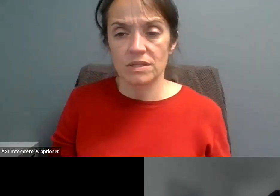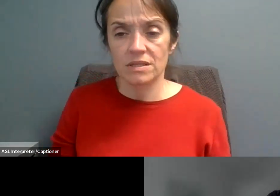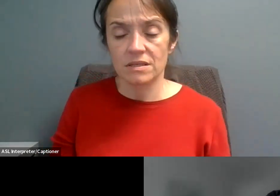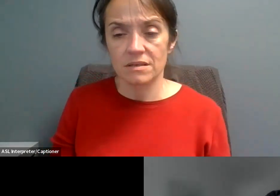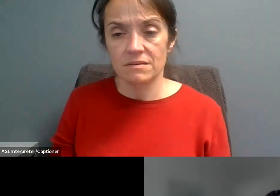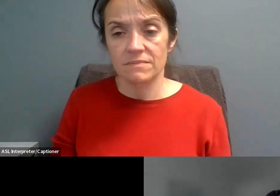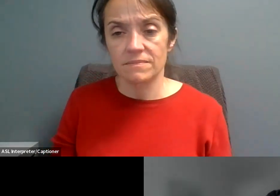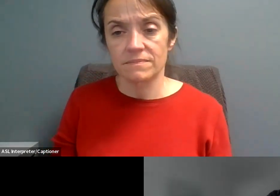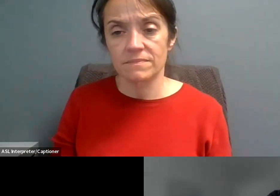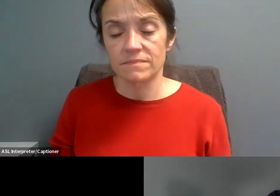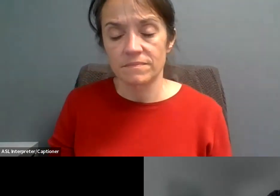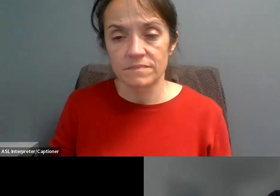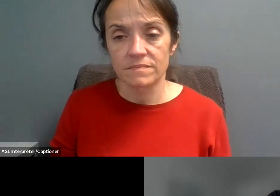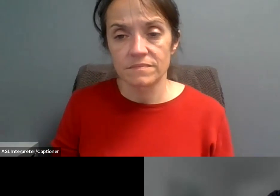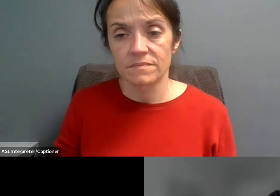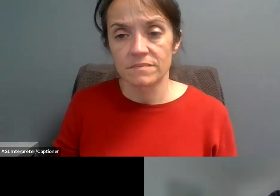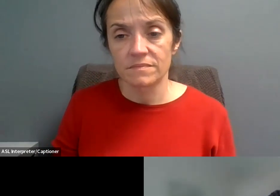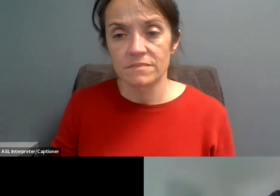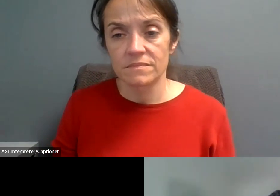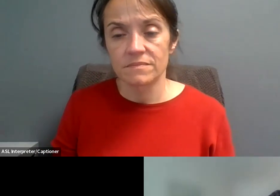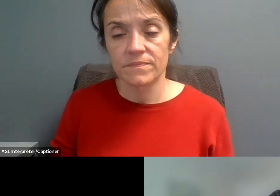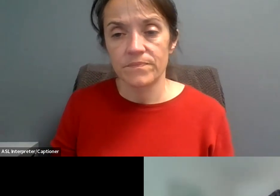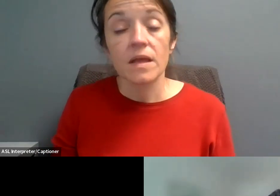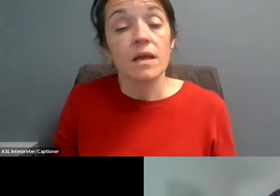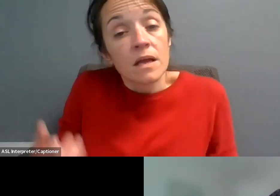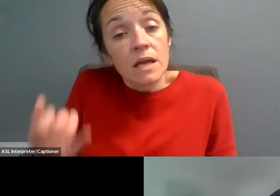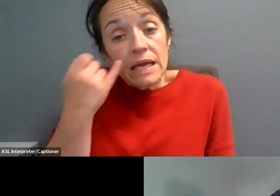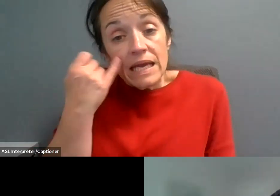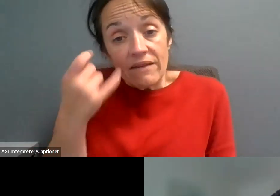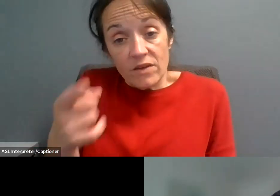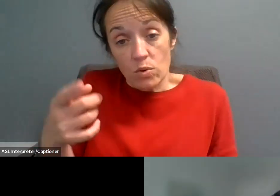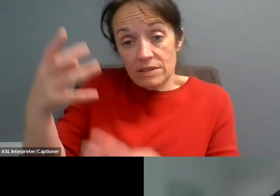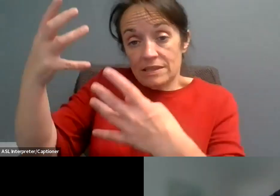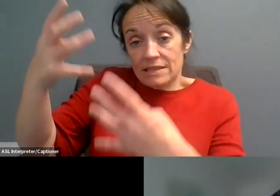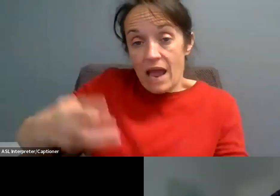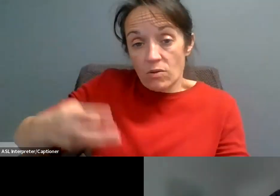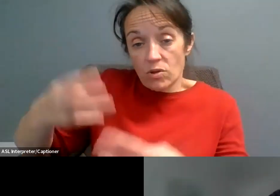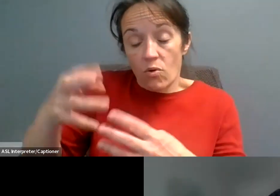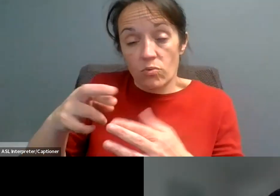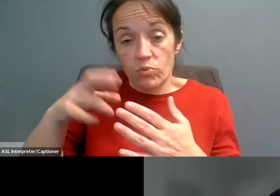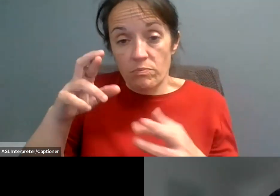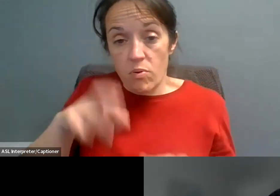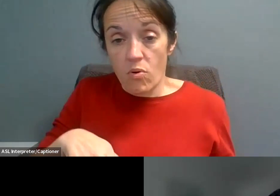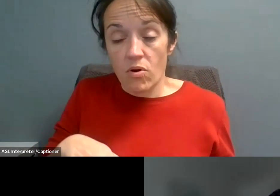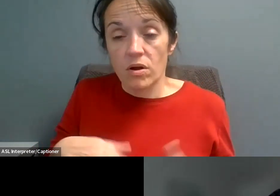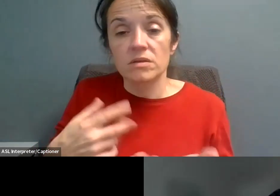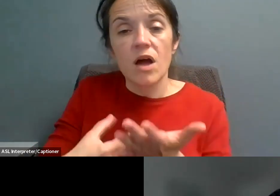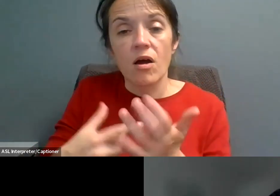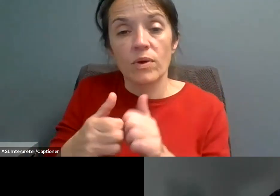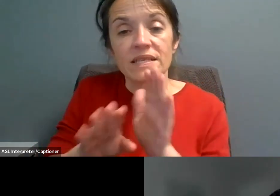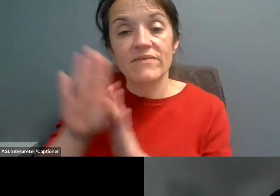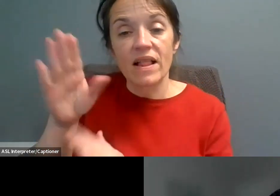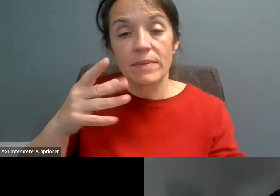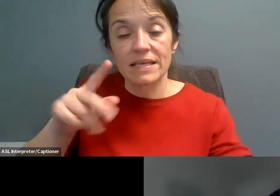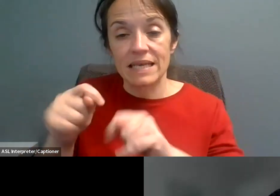going to let the development team talk about that. But if you're downloading a report and it's not coming out right, please definitely reach out to the help